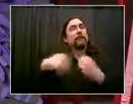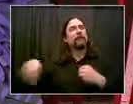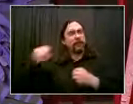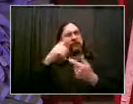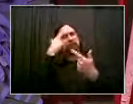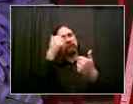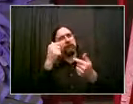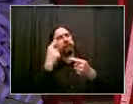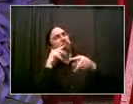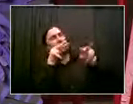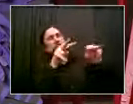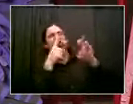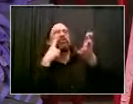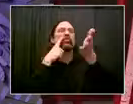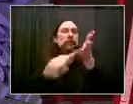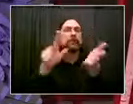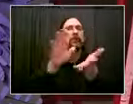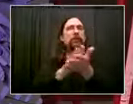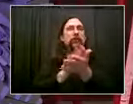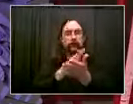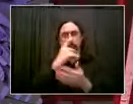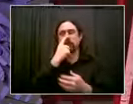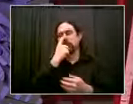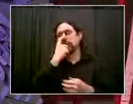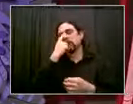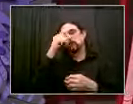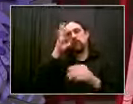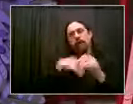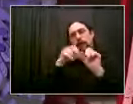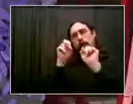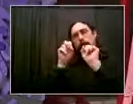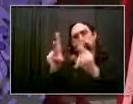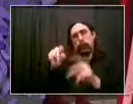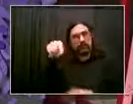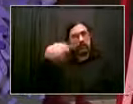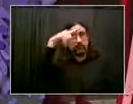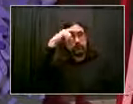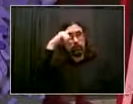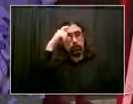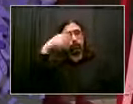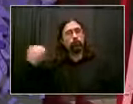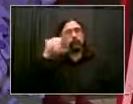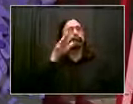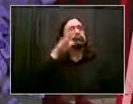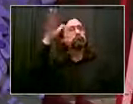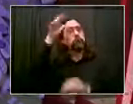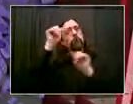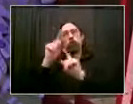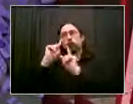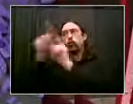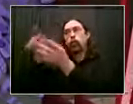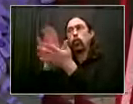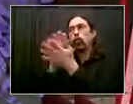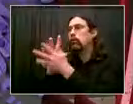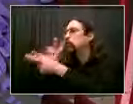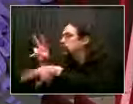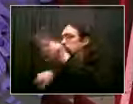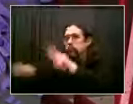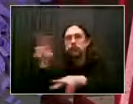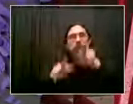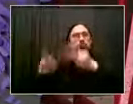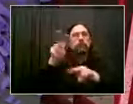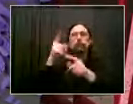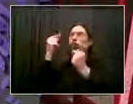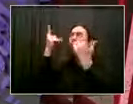all of the principals, teachers, school food workers, school safety agents, all of the folks who have done so much, our